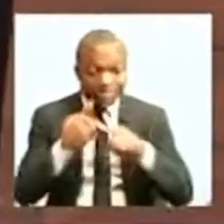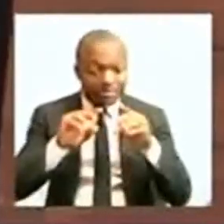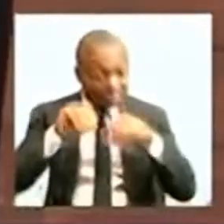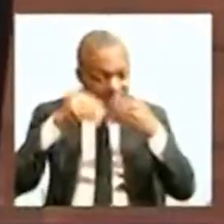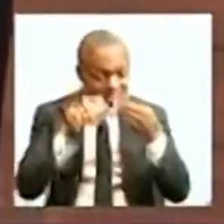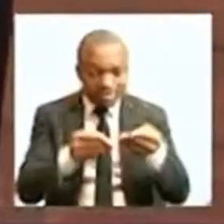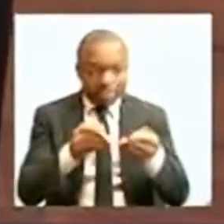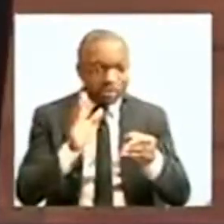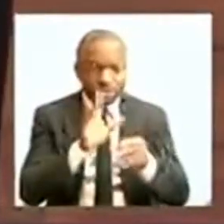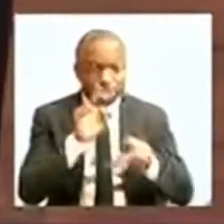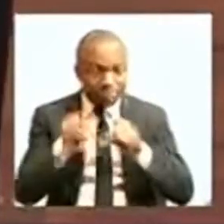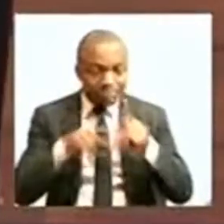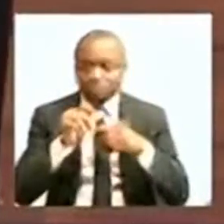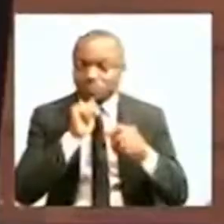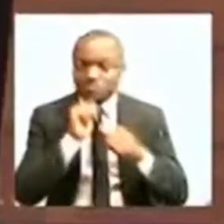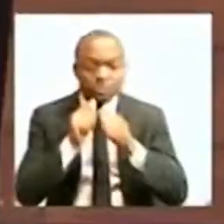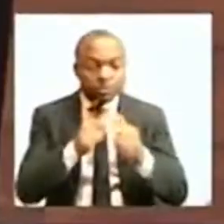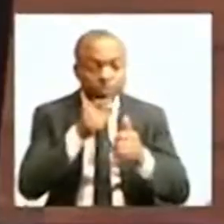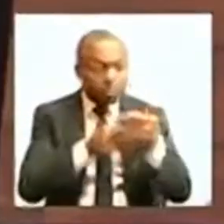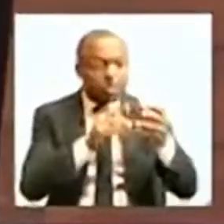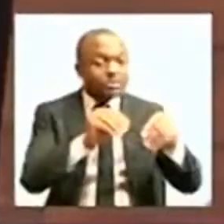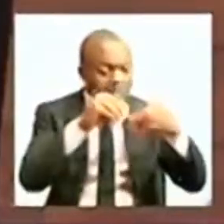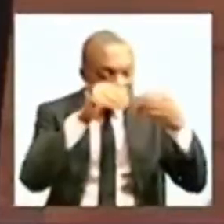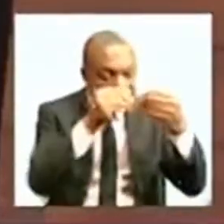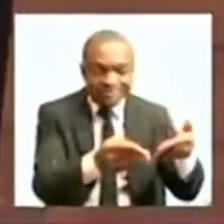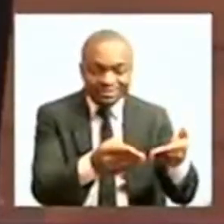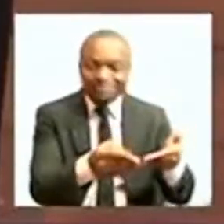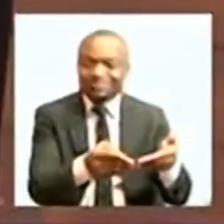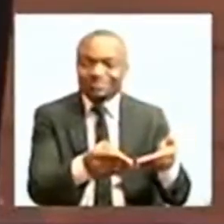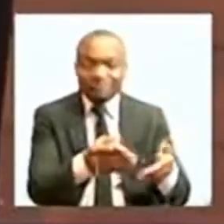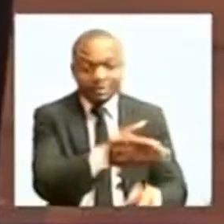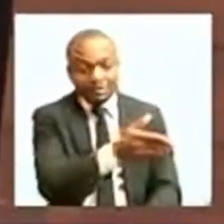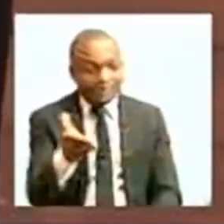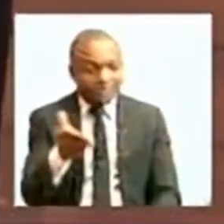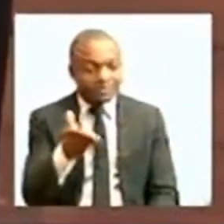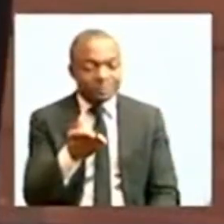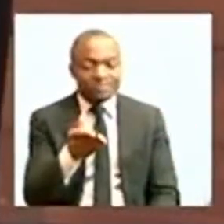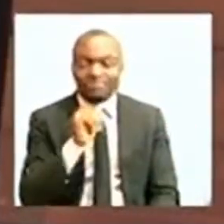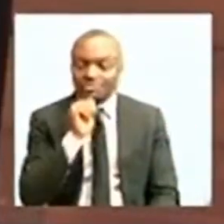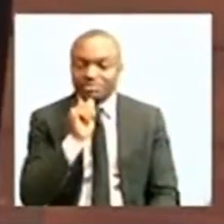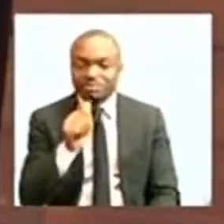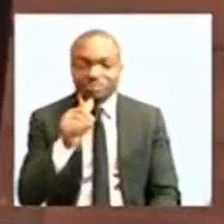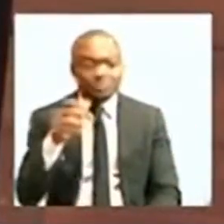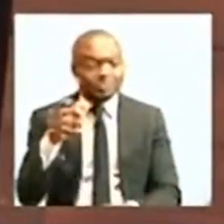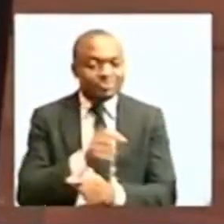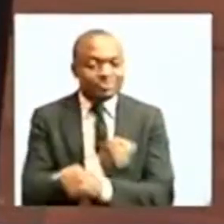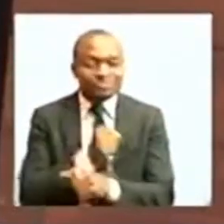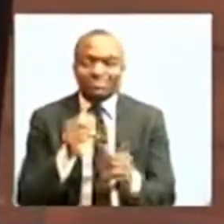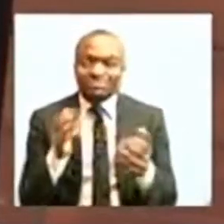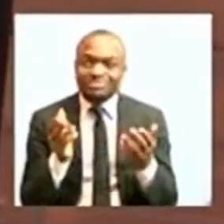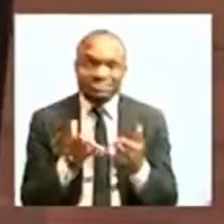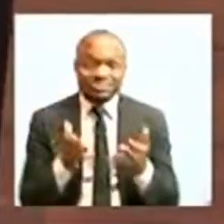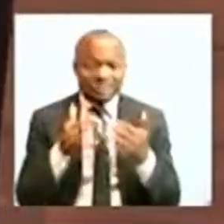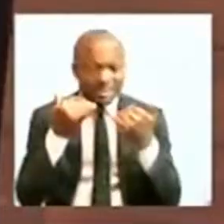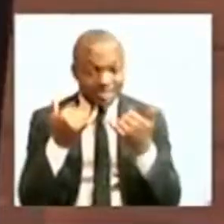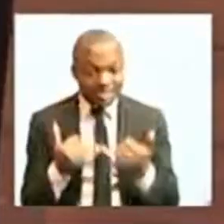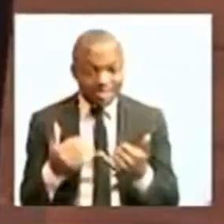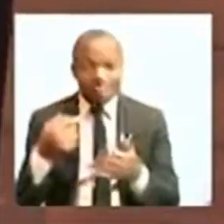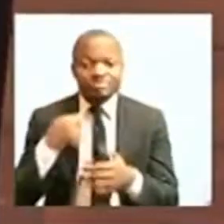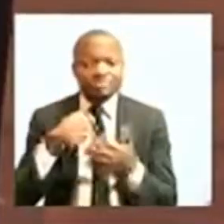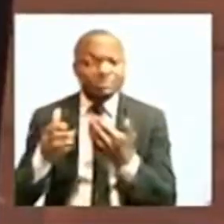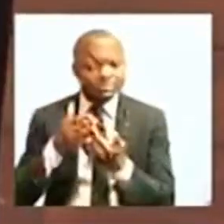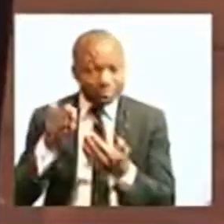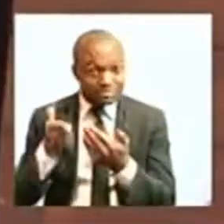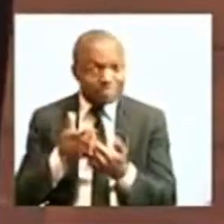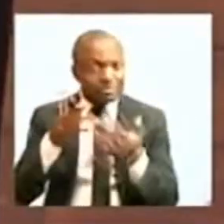people are not compliant. Whatever you feed them, PS, they don't get it. Now I'm comforted. I